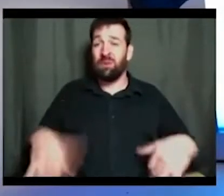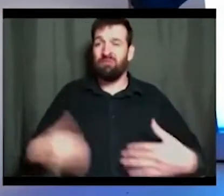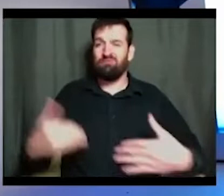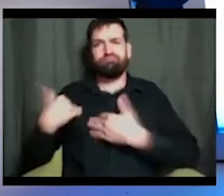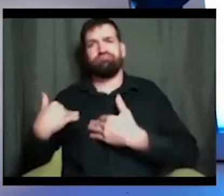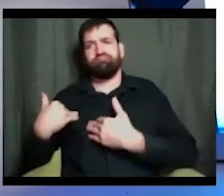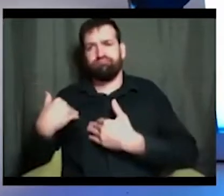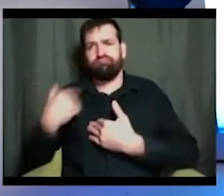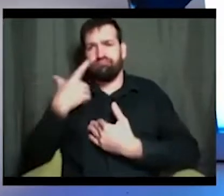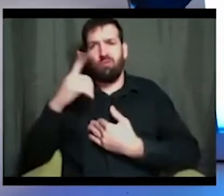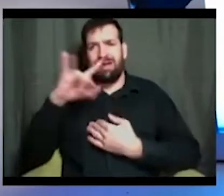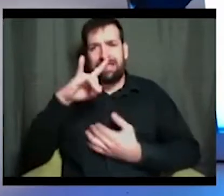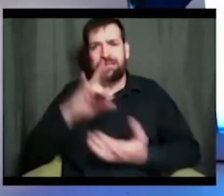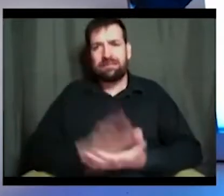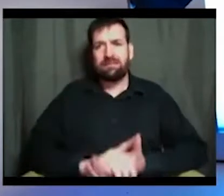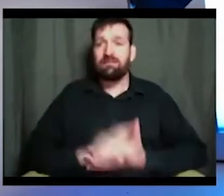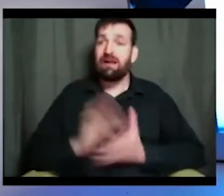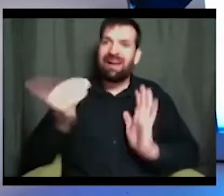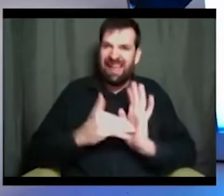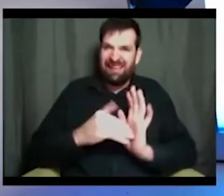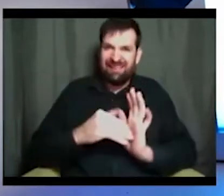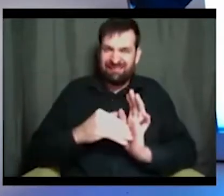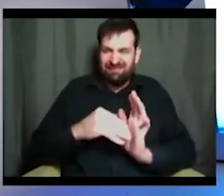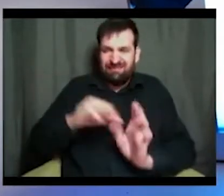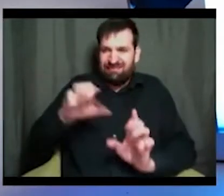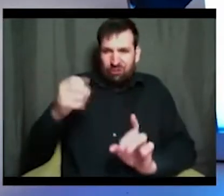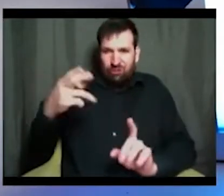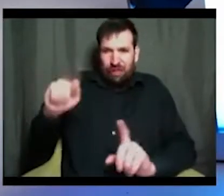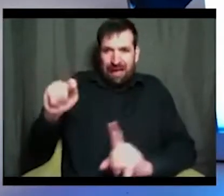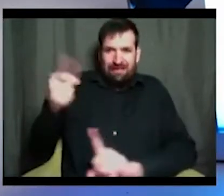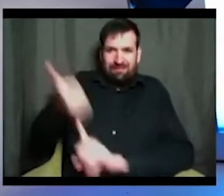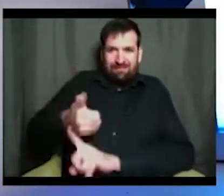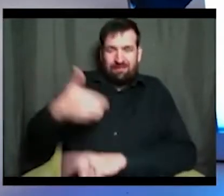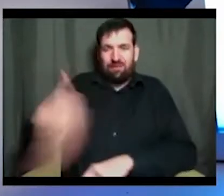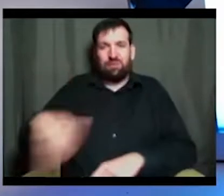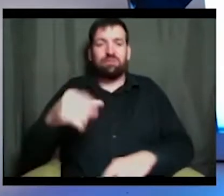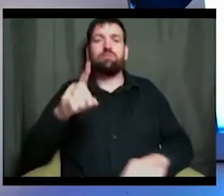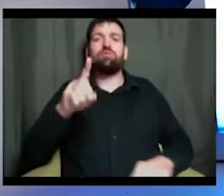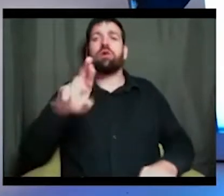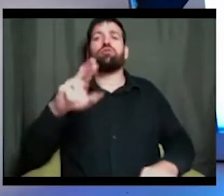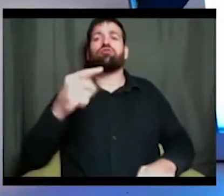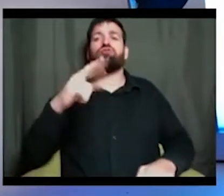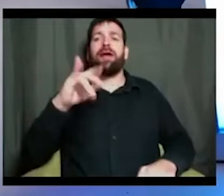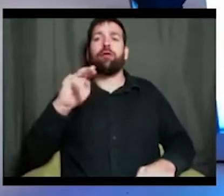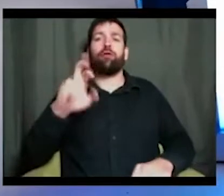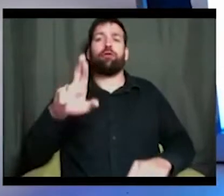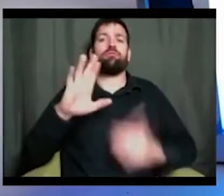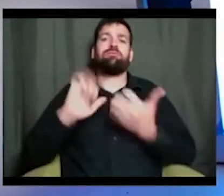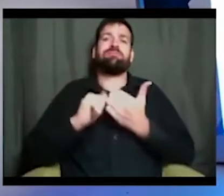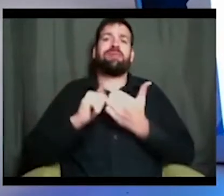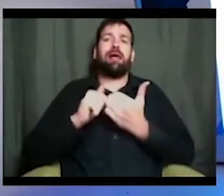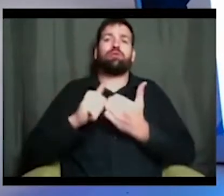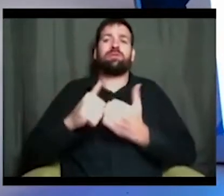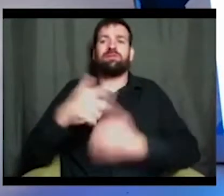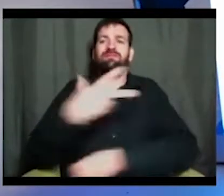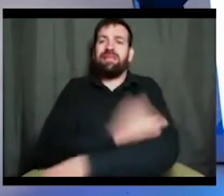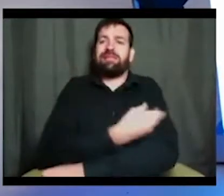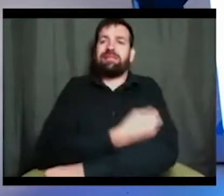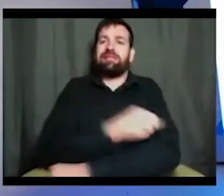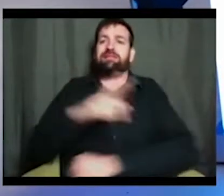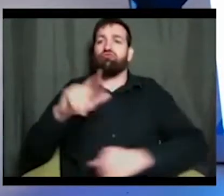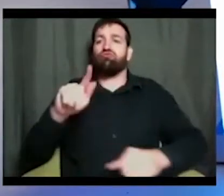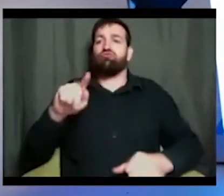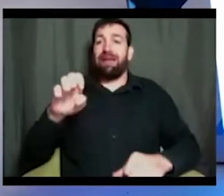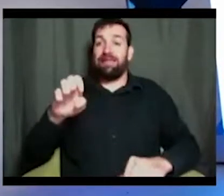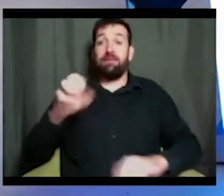kiddos, because again, a shot's a shot for a kid. Dr. Greiner, how are vaccination rates going in Wyandotte County overall before this 5 to